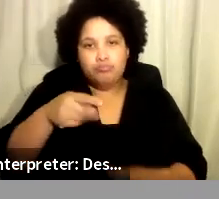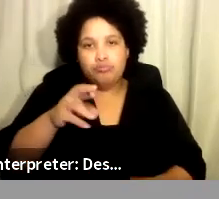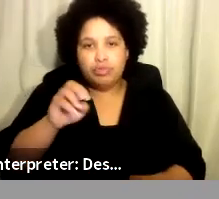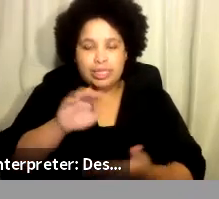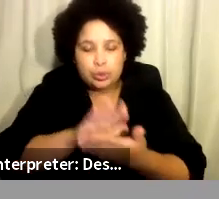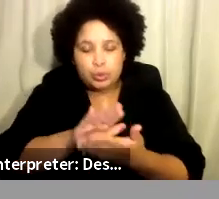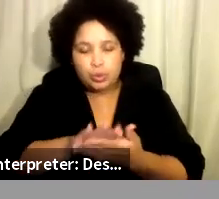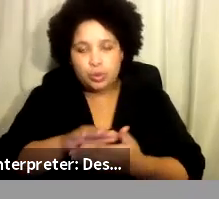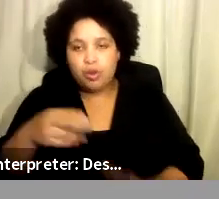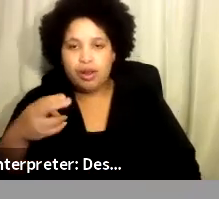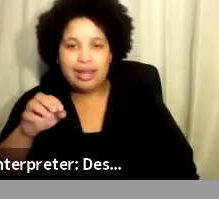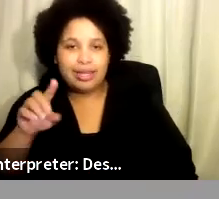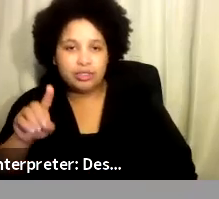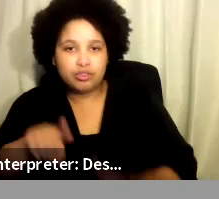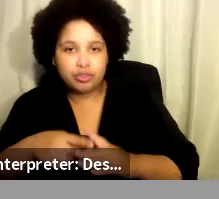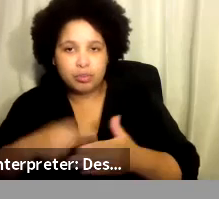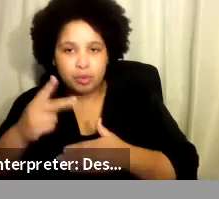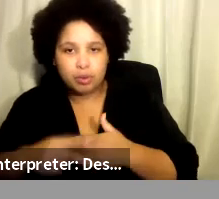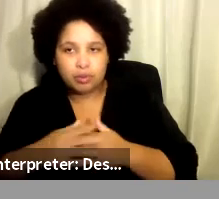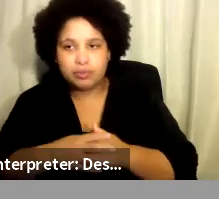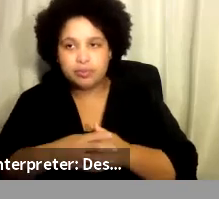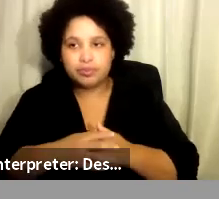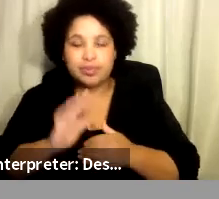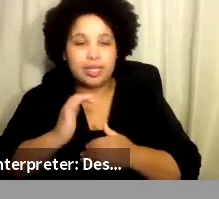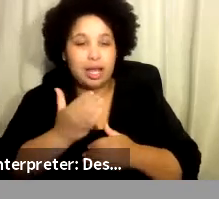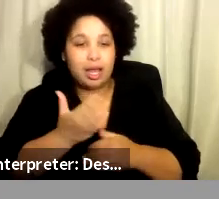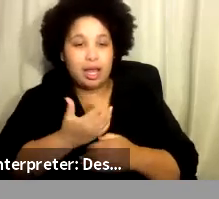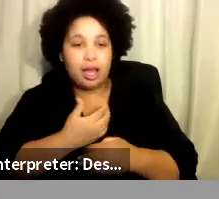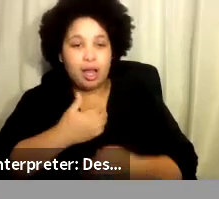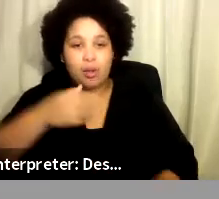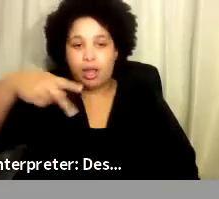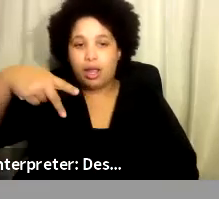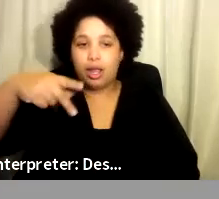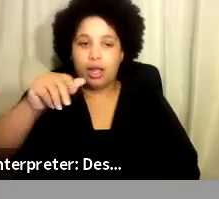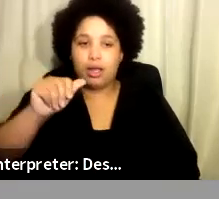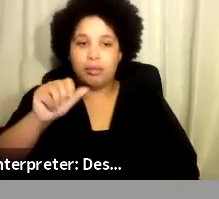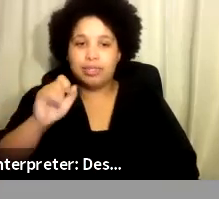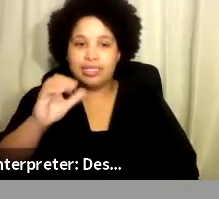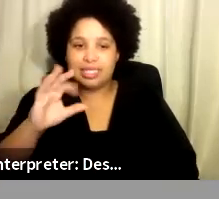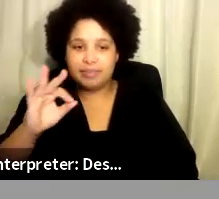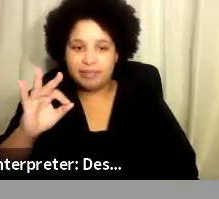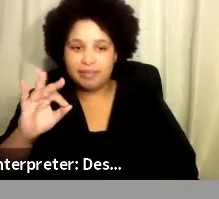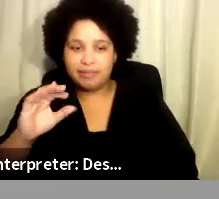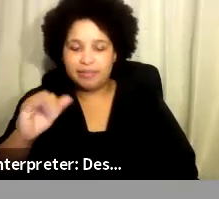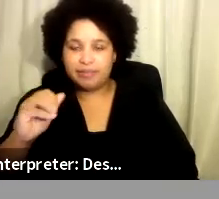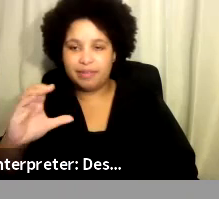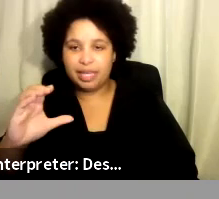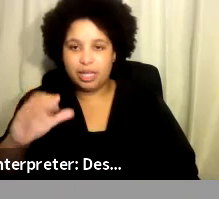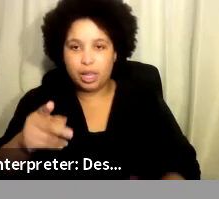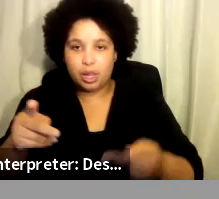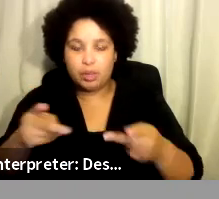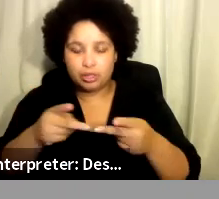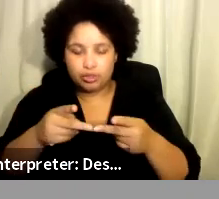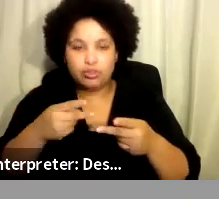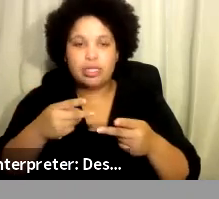So our Pacific location serves infant and toddlers, and that's the 0 to 3. And then we also